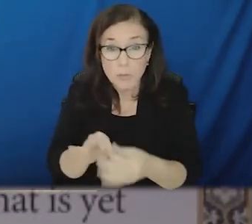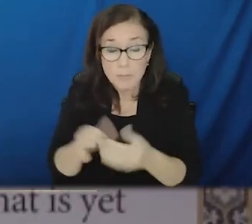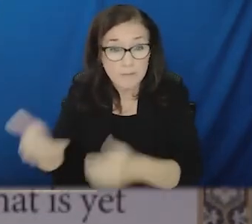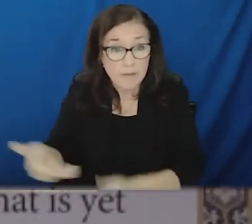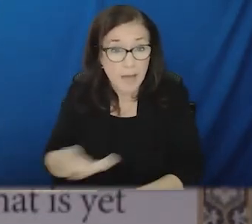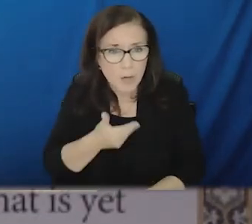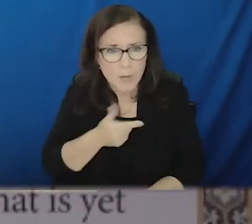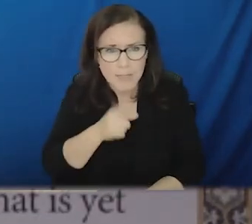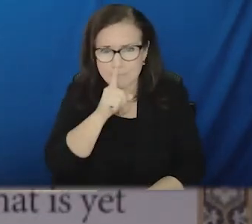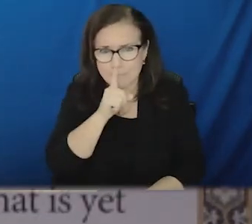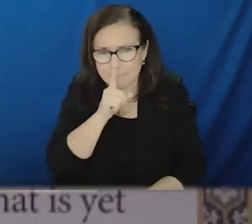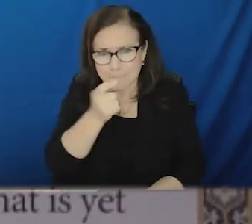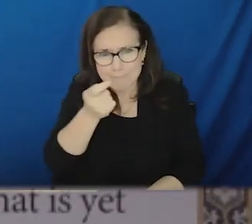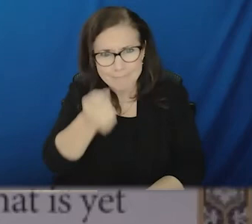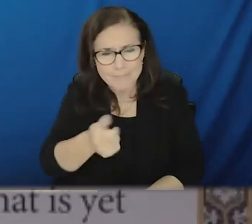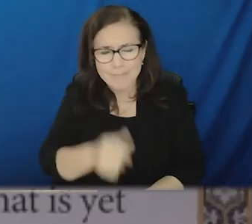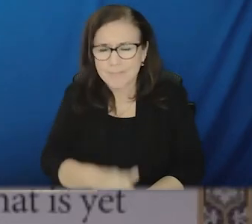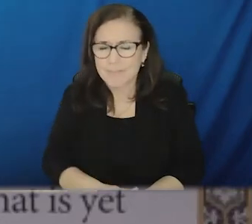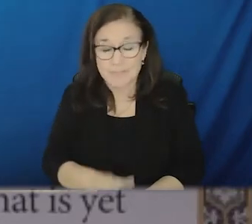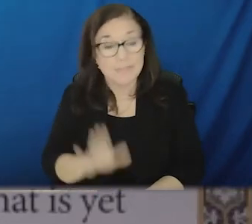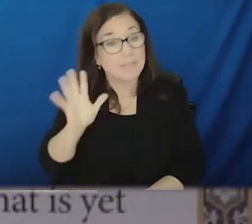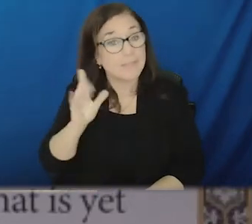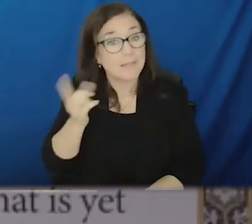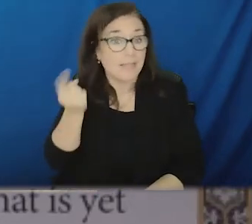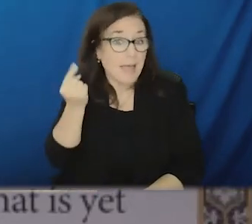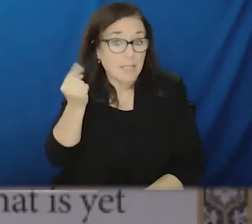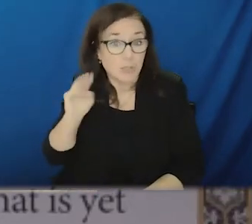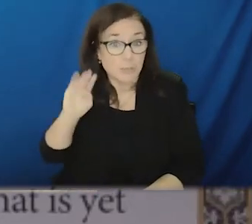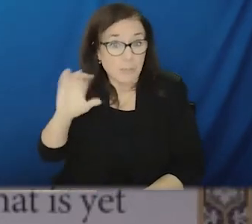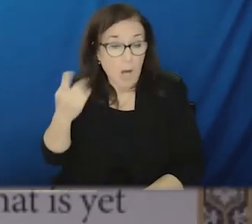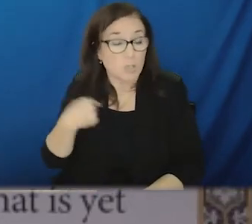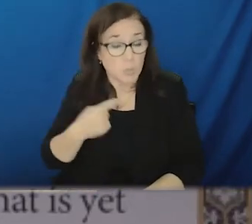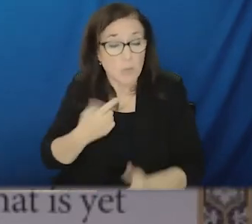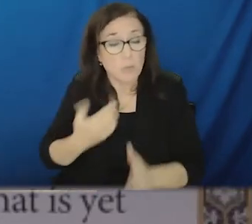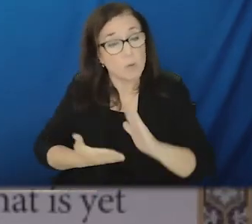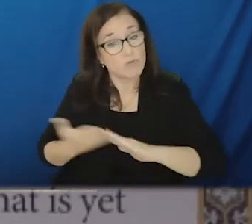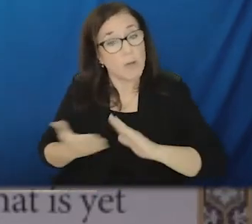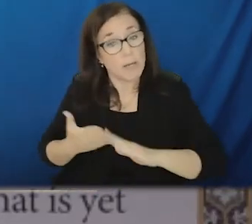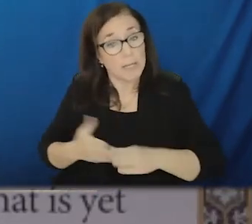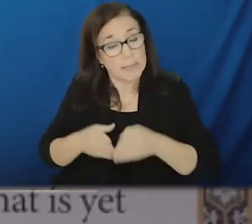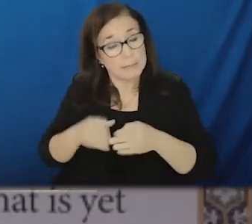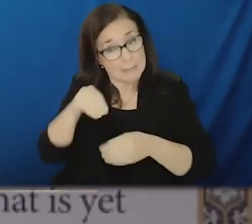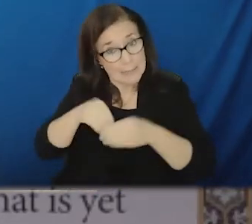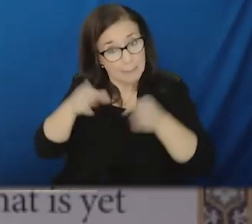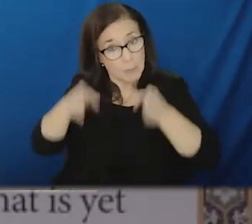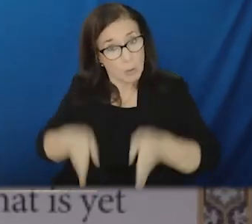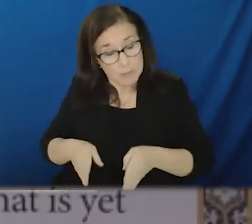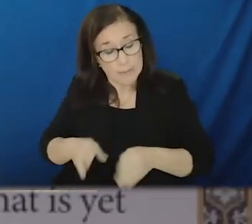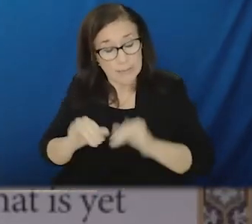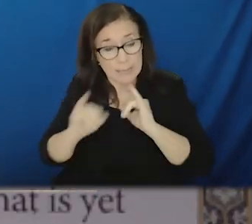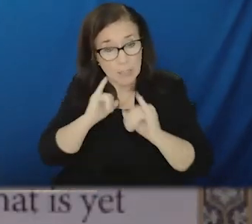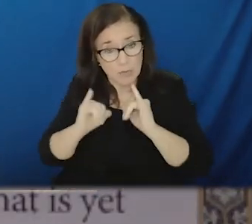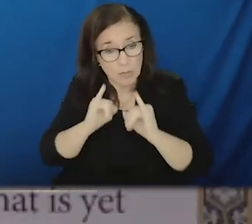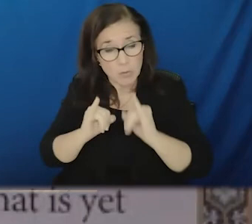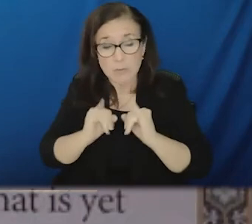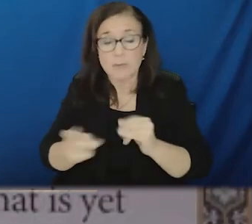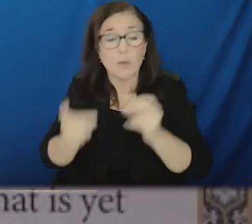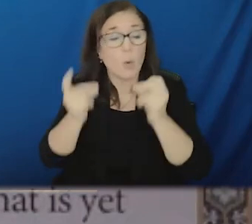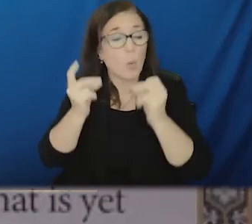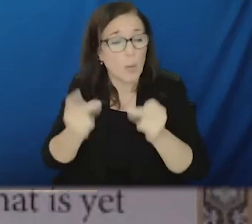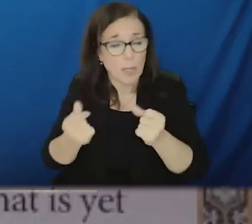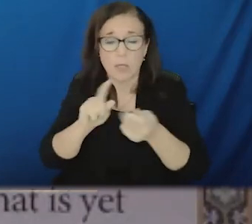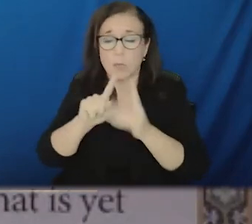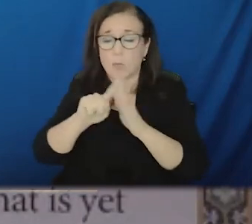to do, in-person interviews, as everyone did, and we quickly modified our process to a virtual interview